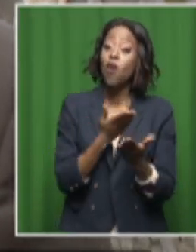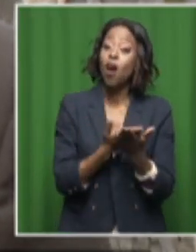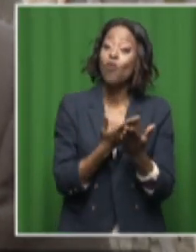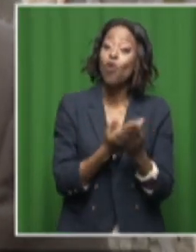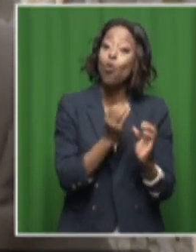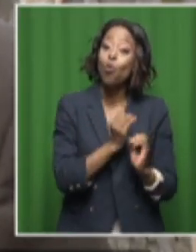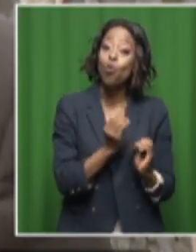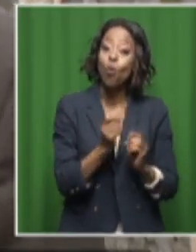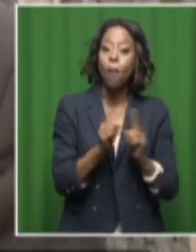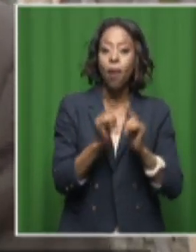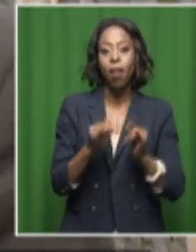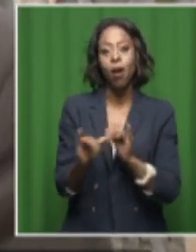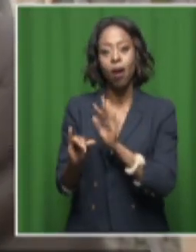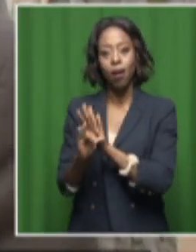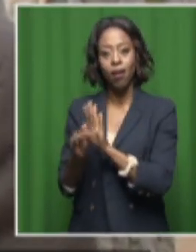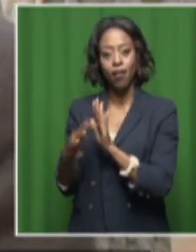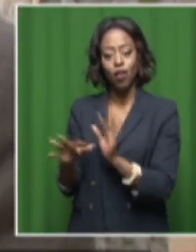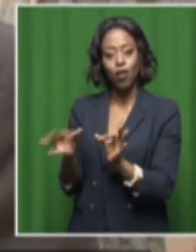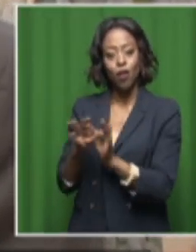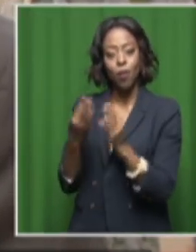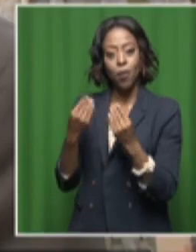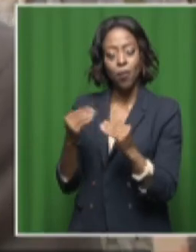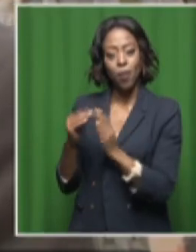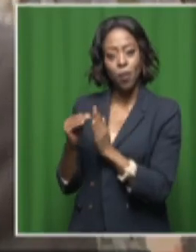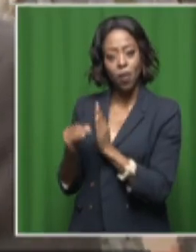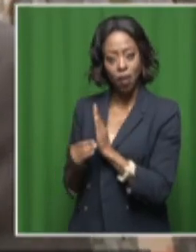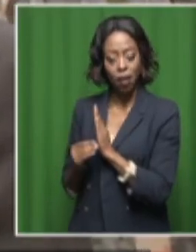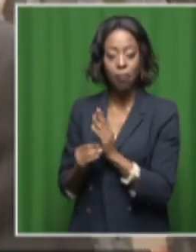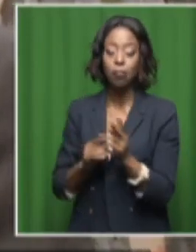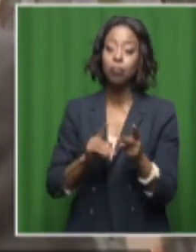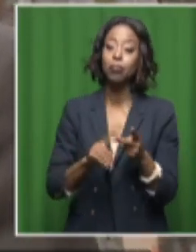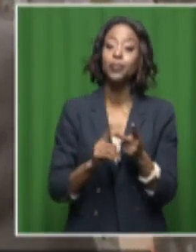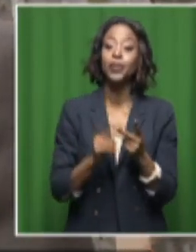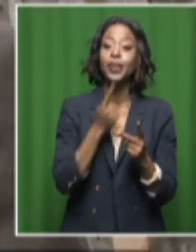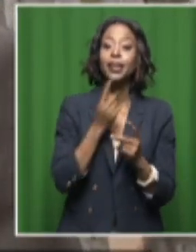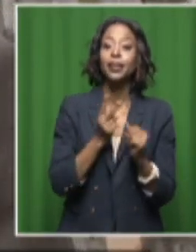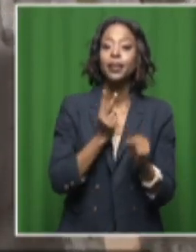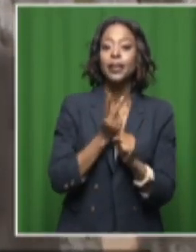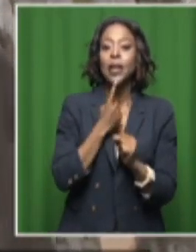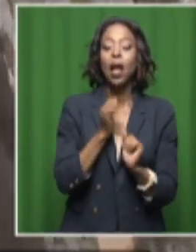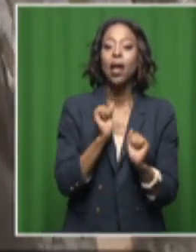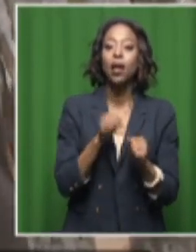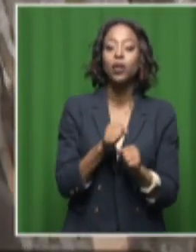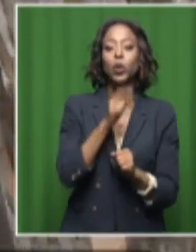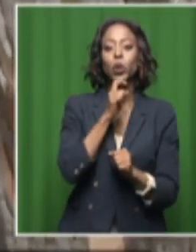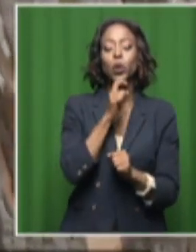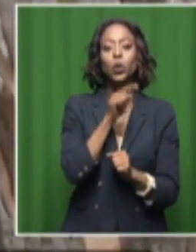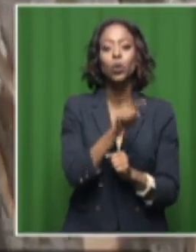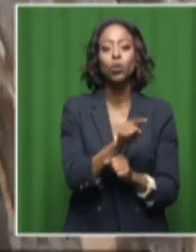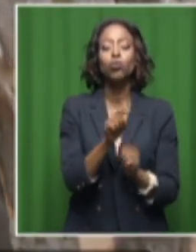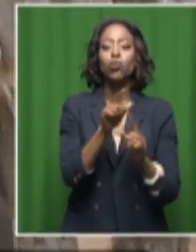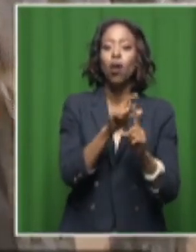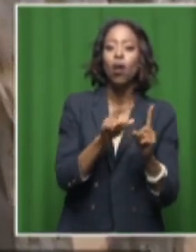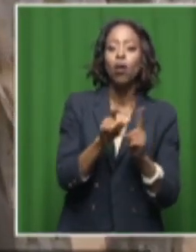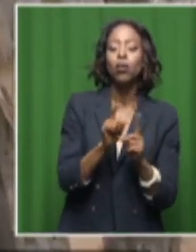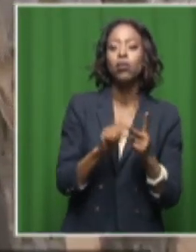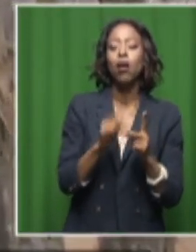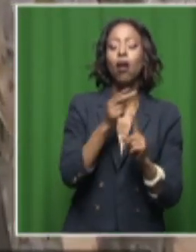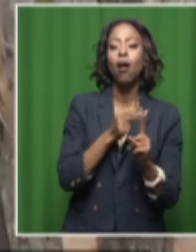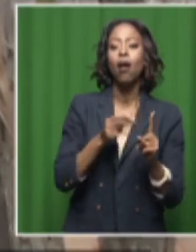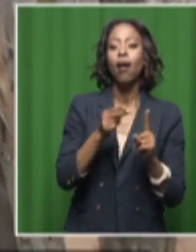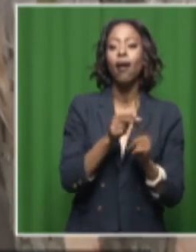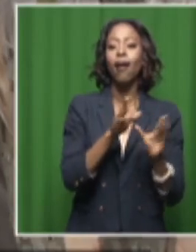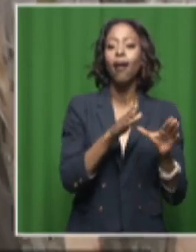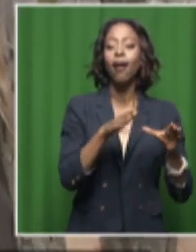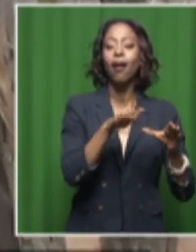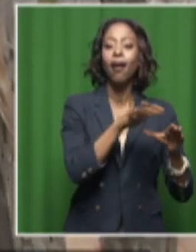SMME programs that we have. But secondly, we are able to say that through the culture and heritage